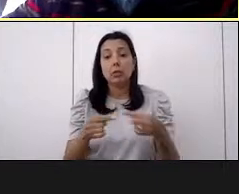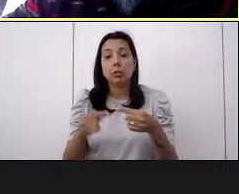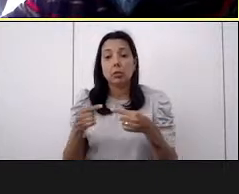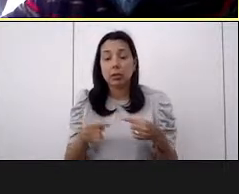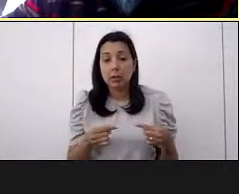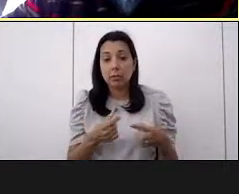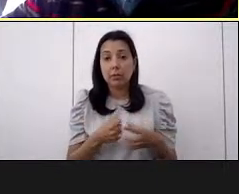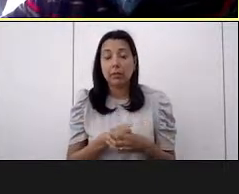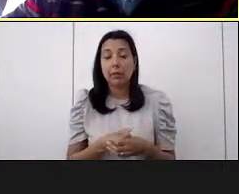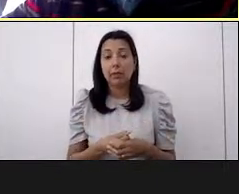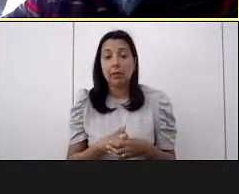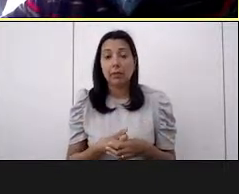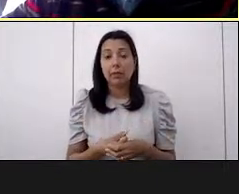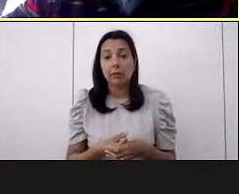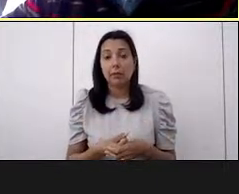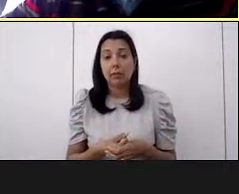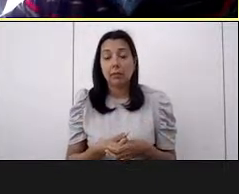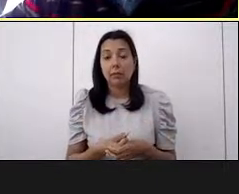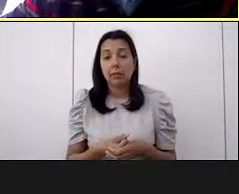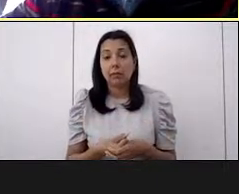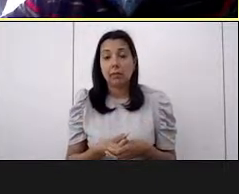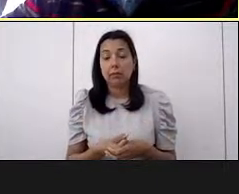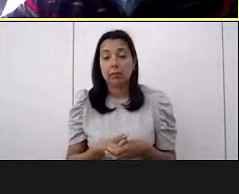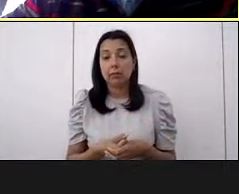decline of the rule of law in the world.